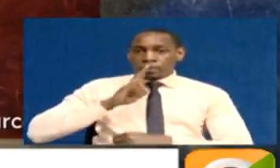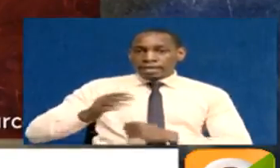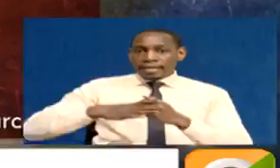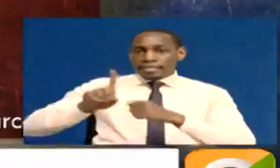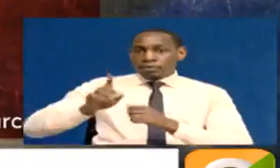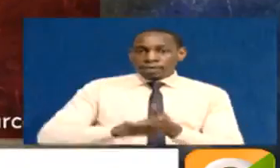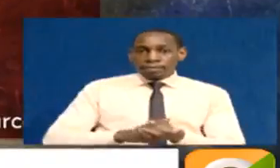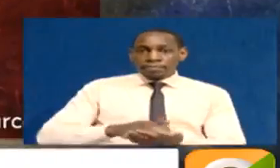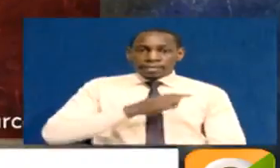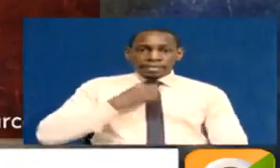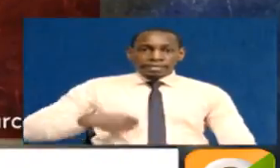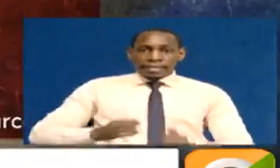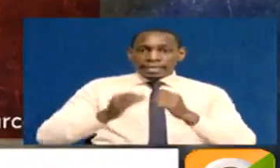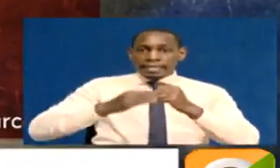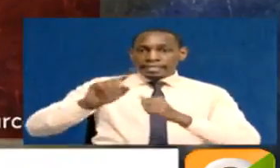31,291, China